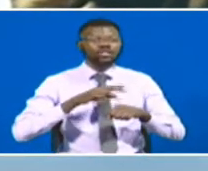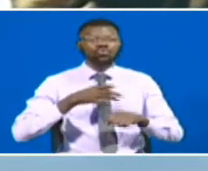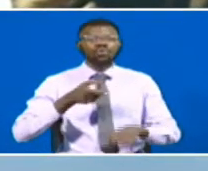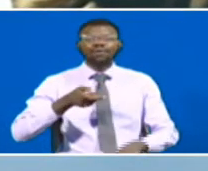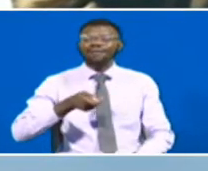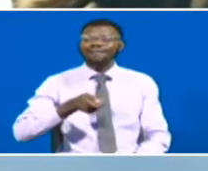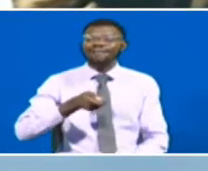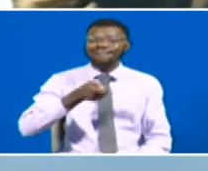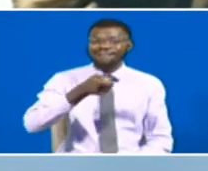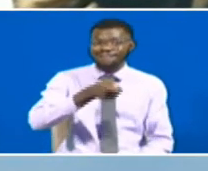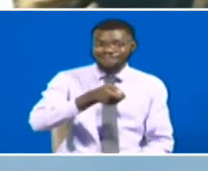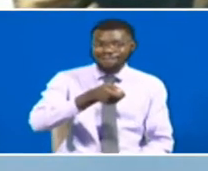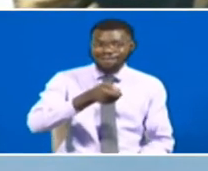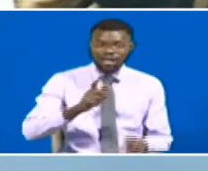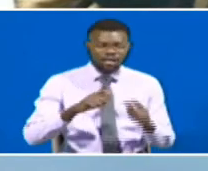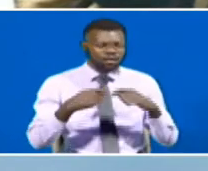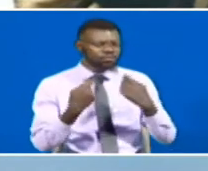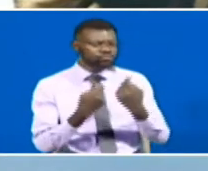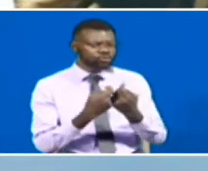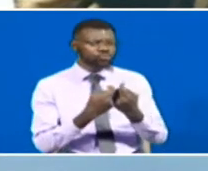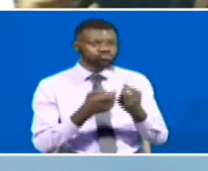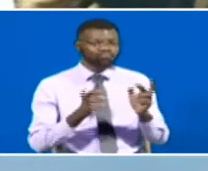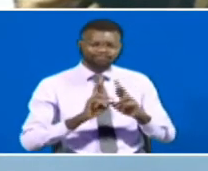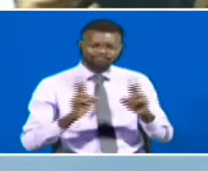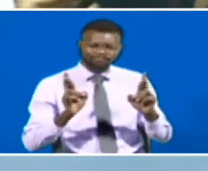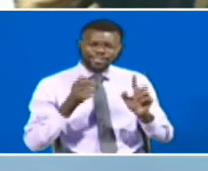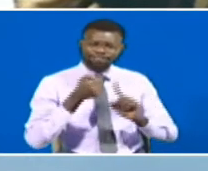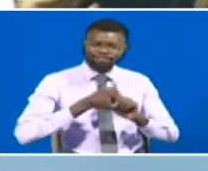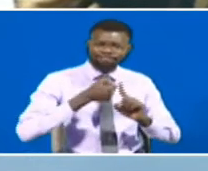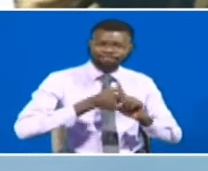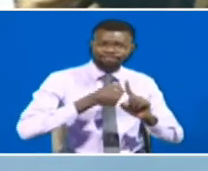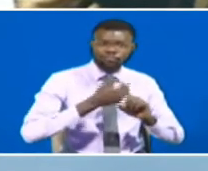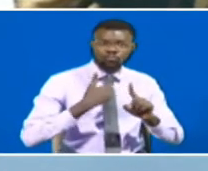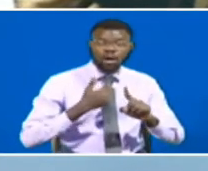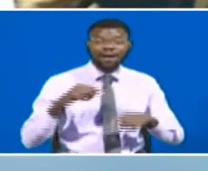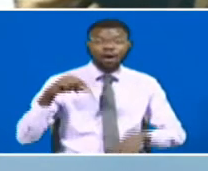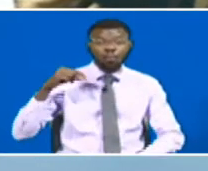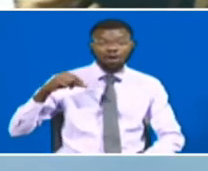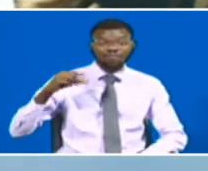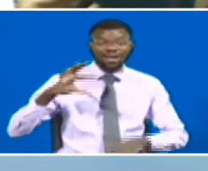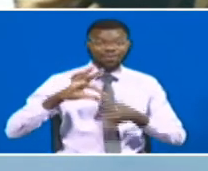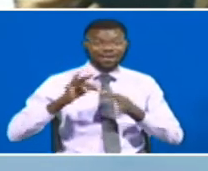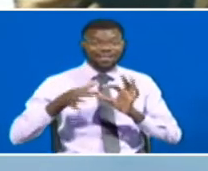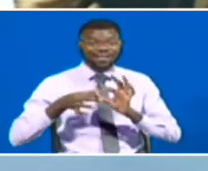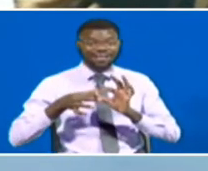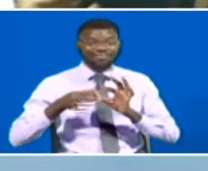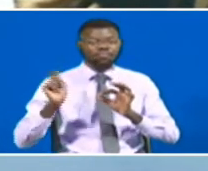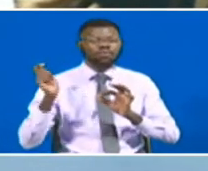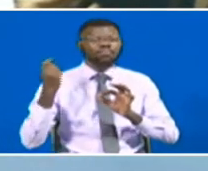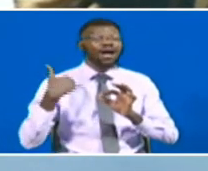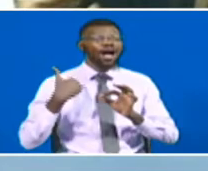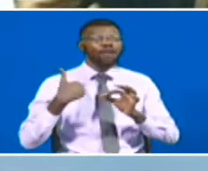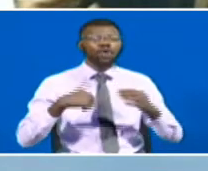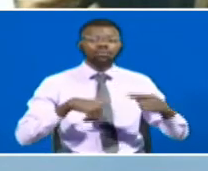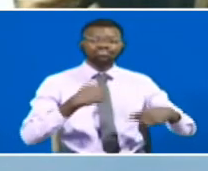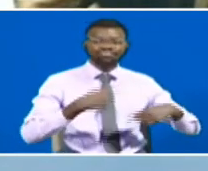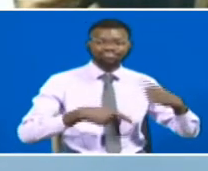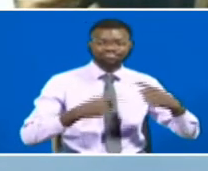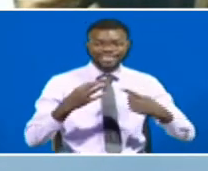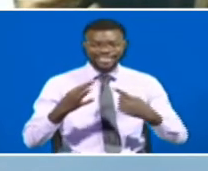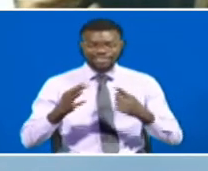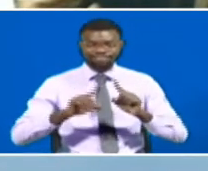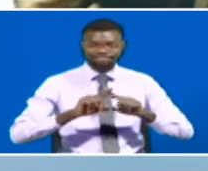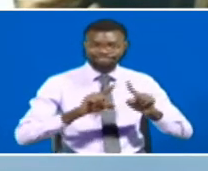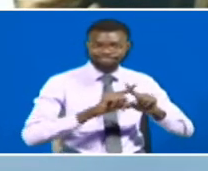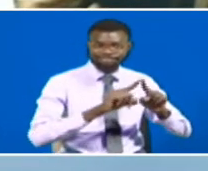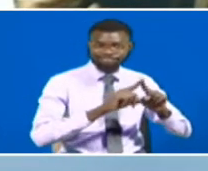keen to secure a slot in this year's Paris Olympics. Kenya will take part in three events that will see them secure a slot if